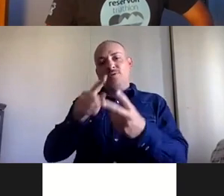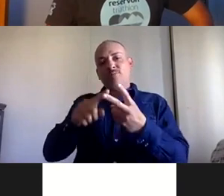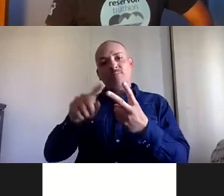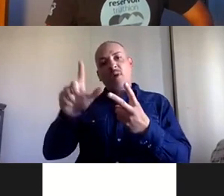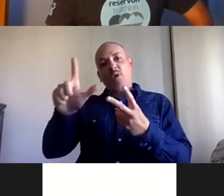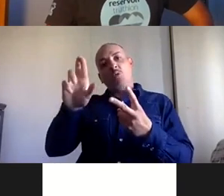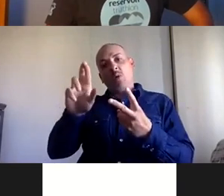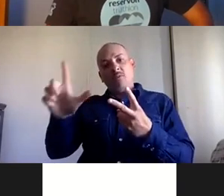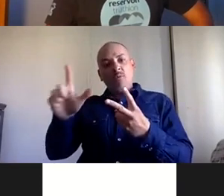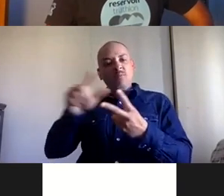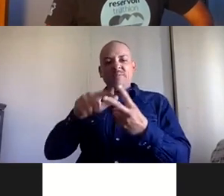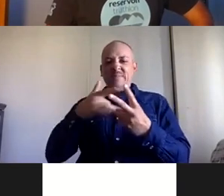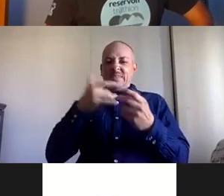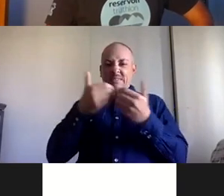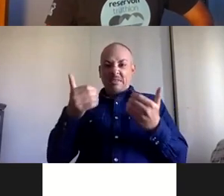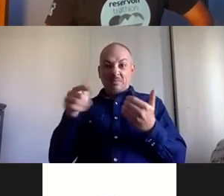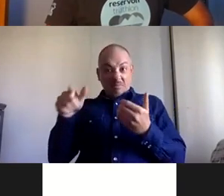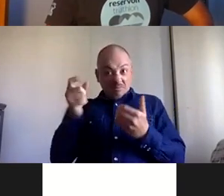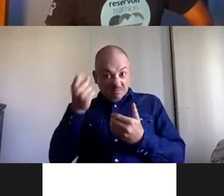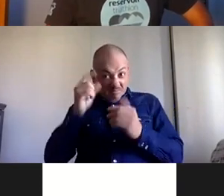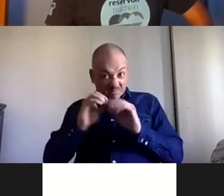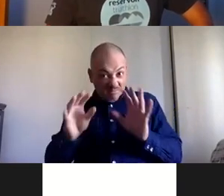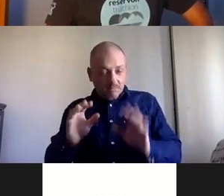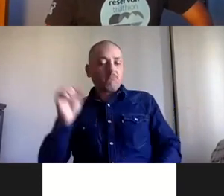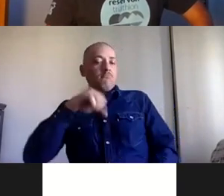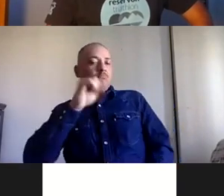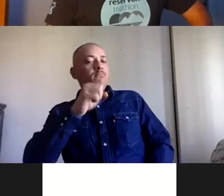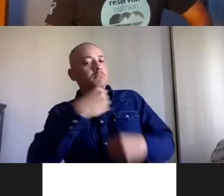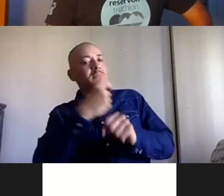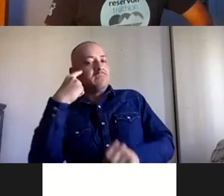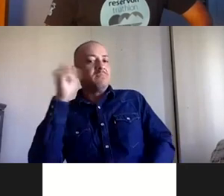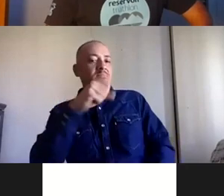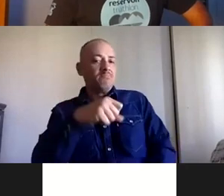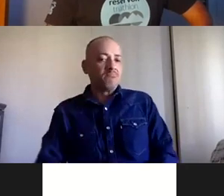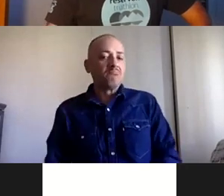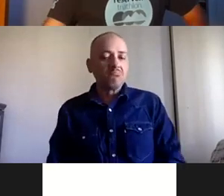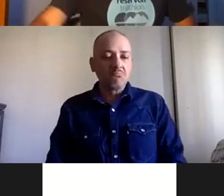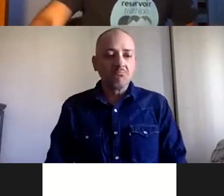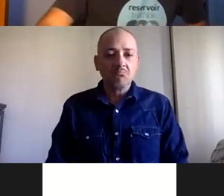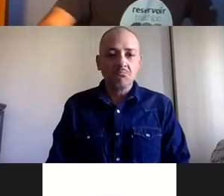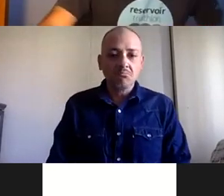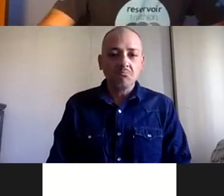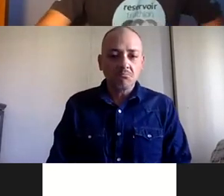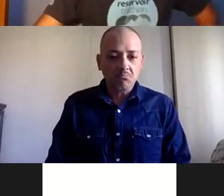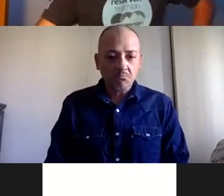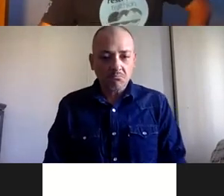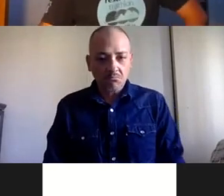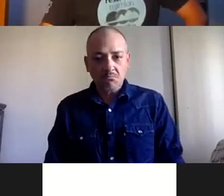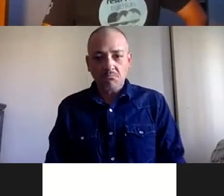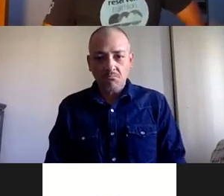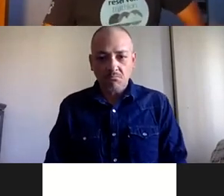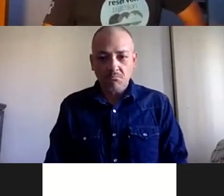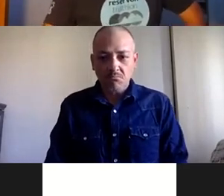learning. Does that answer your question? Yeah, that makes sense. Thank you, Gaston.